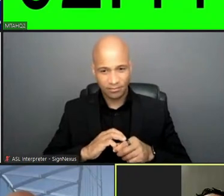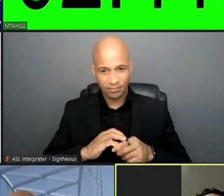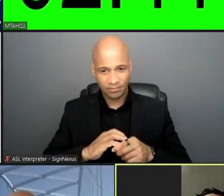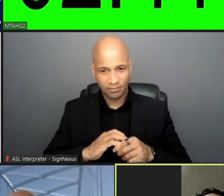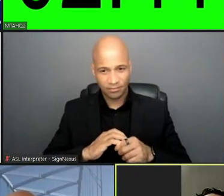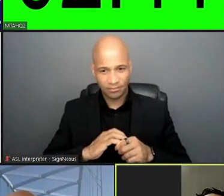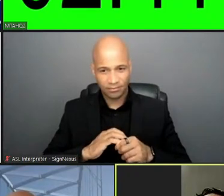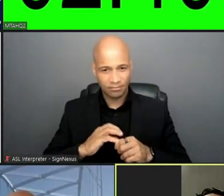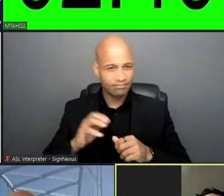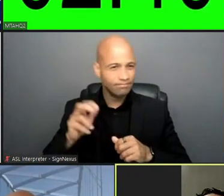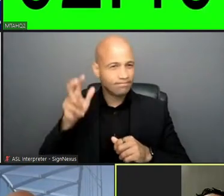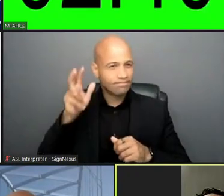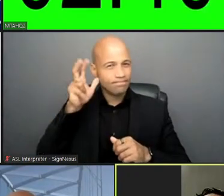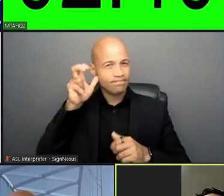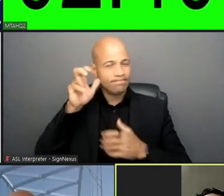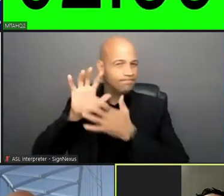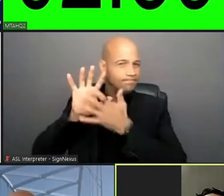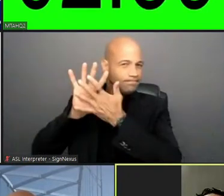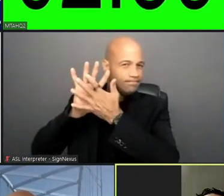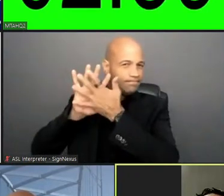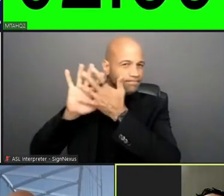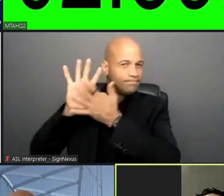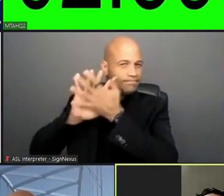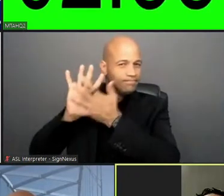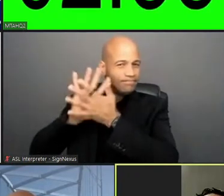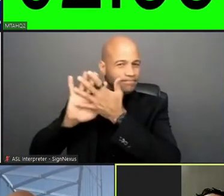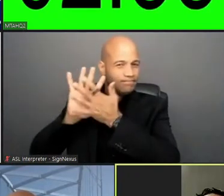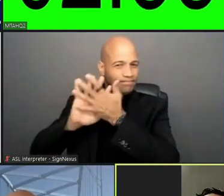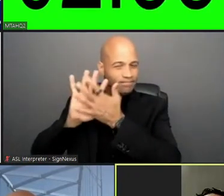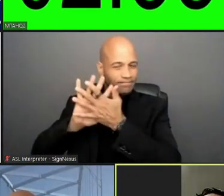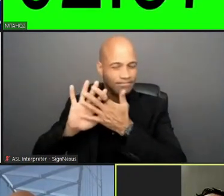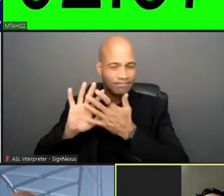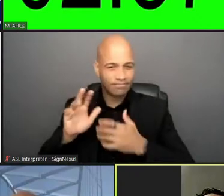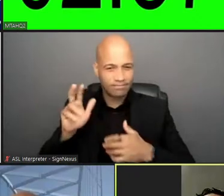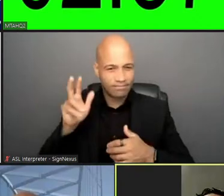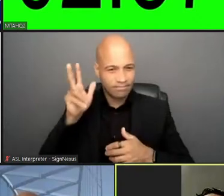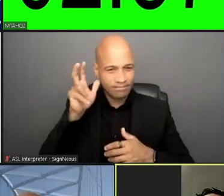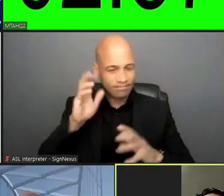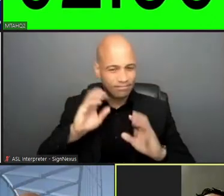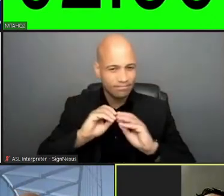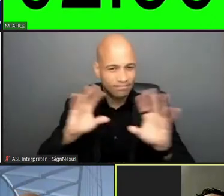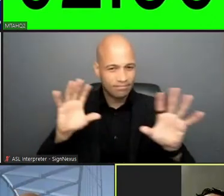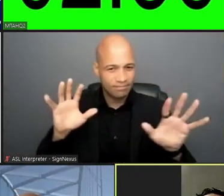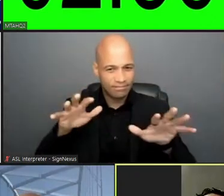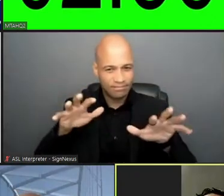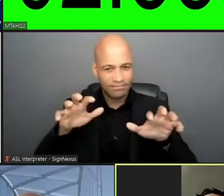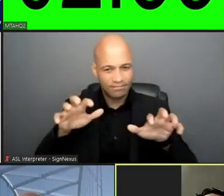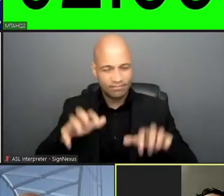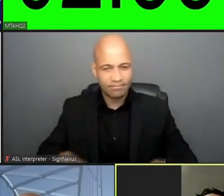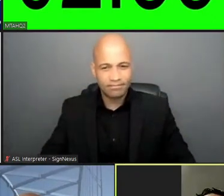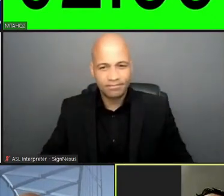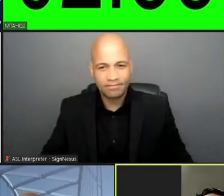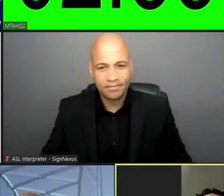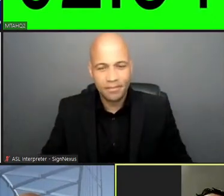then generalizing the core of our community